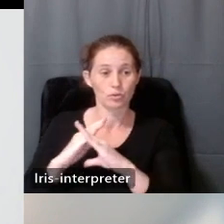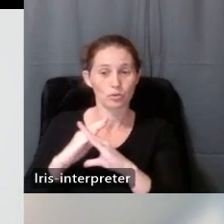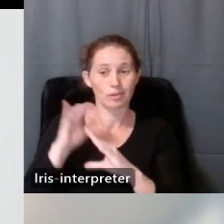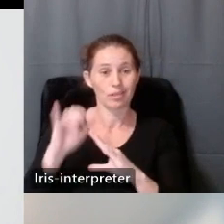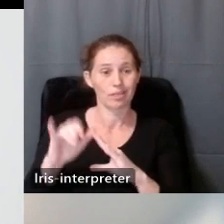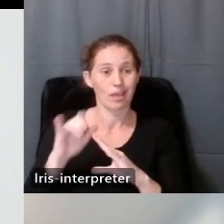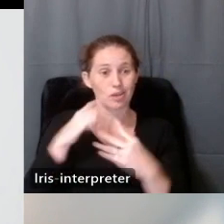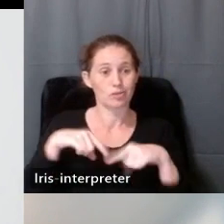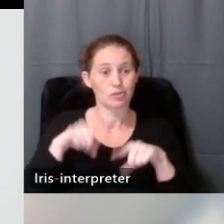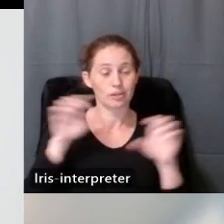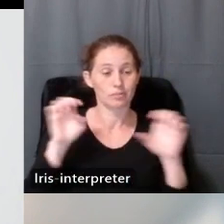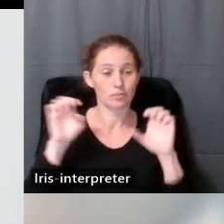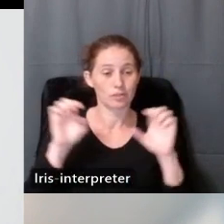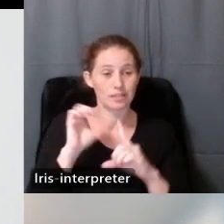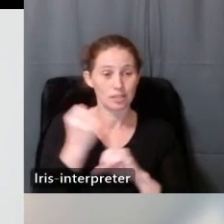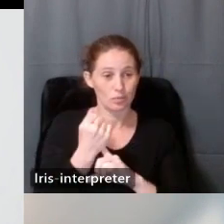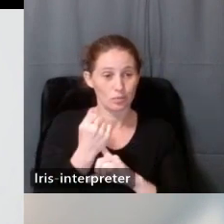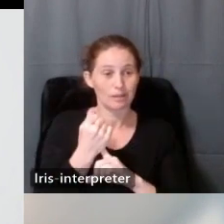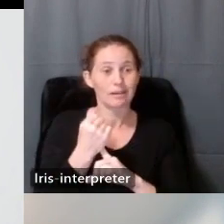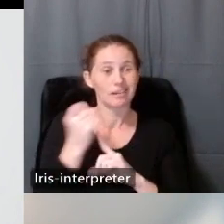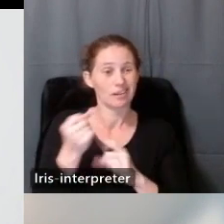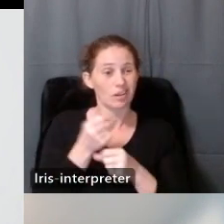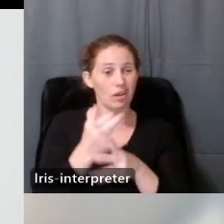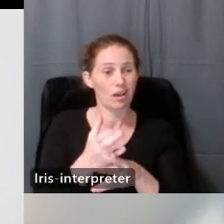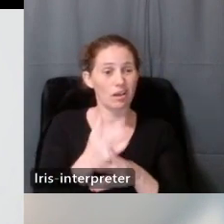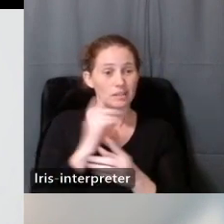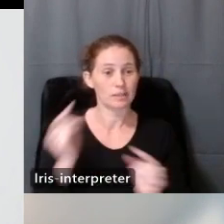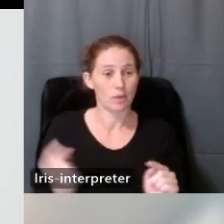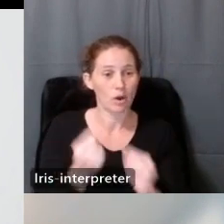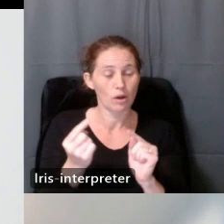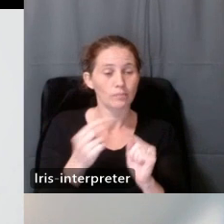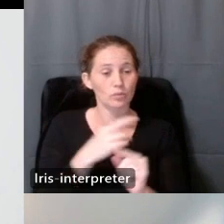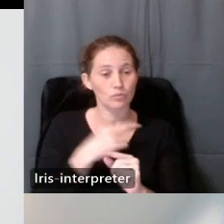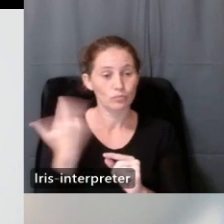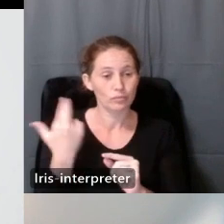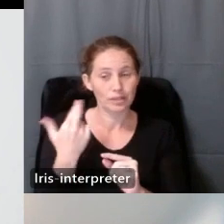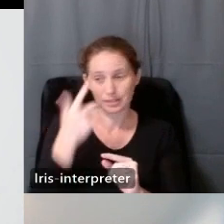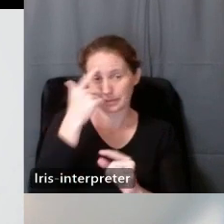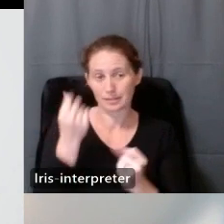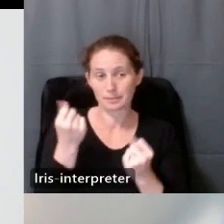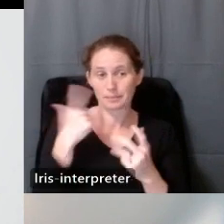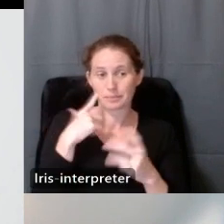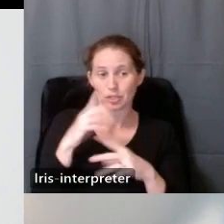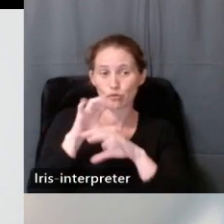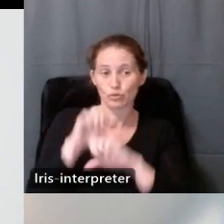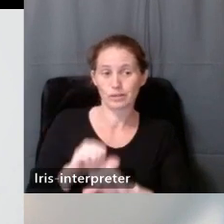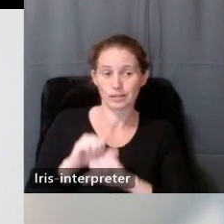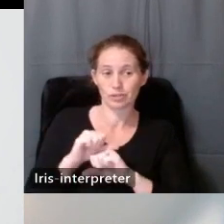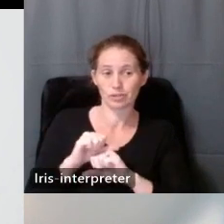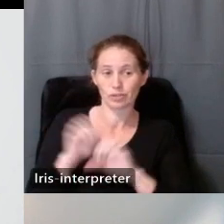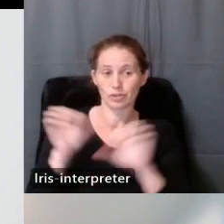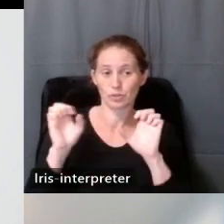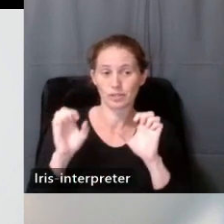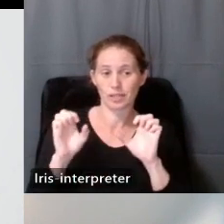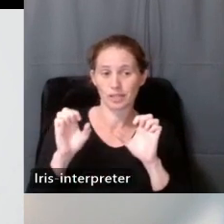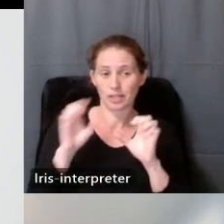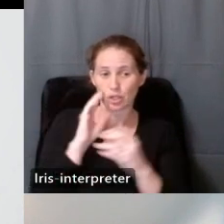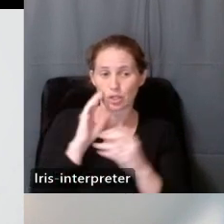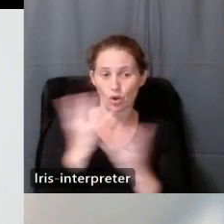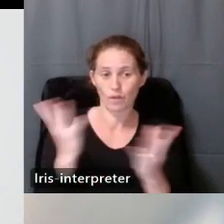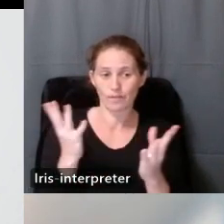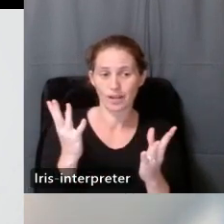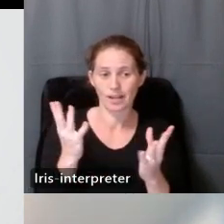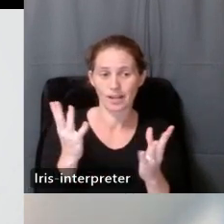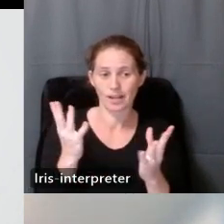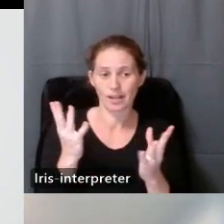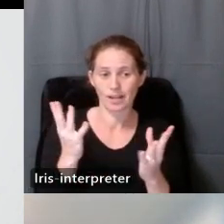in emergency situations can place them in jeopardy because many traditional emergency notification methods are